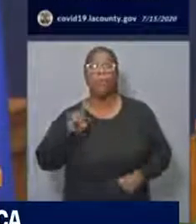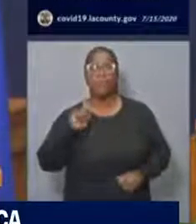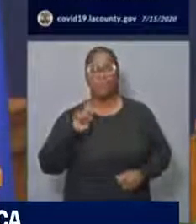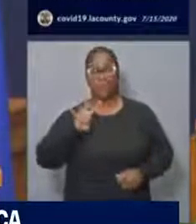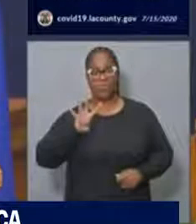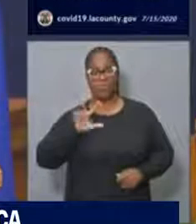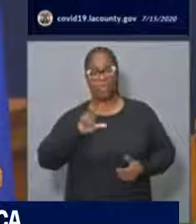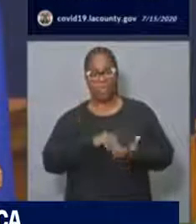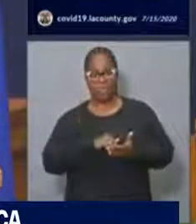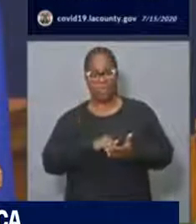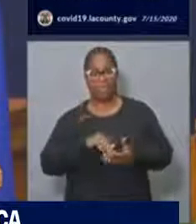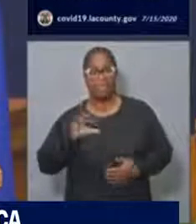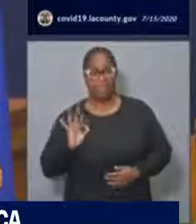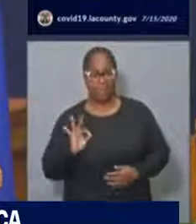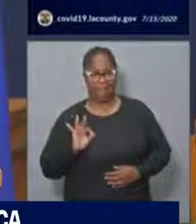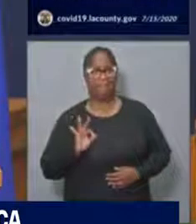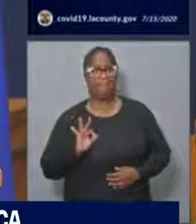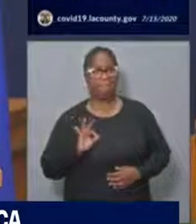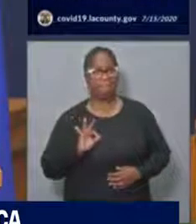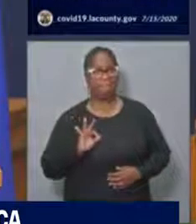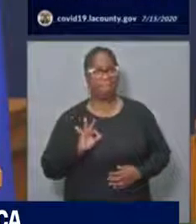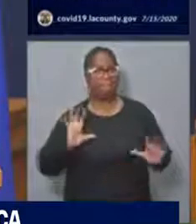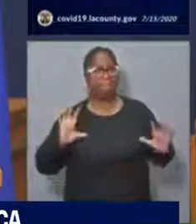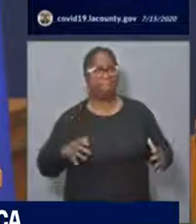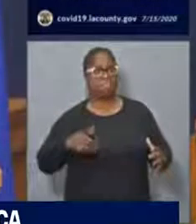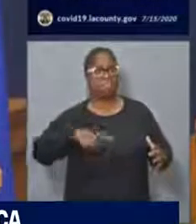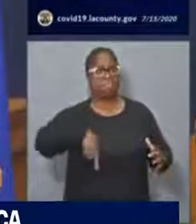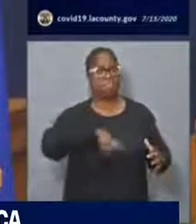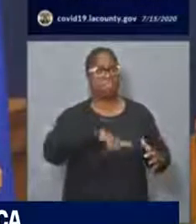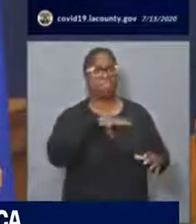143,009 cases. These cases do include